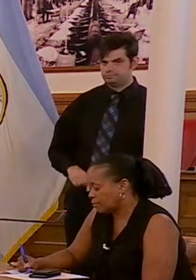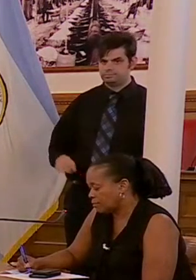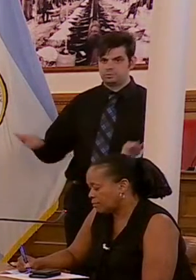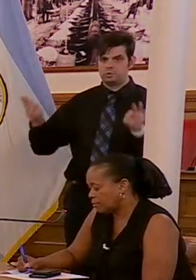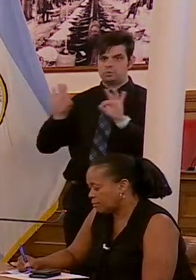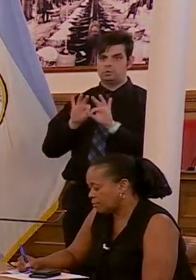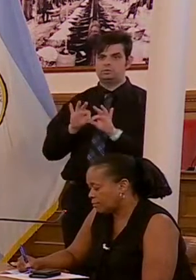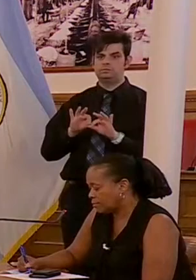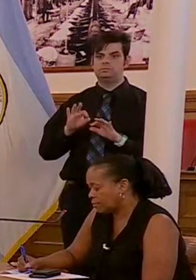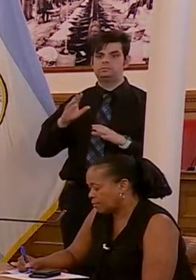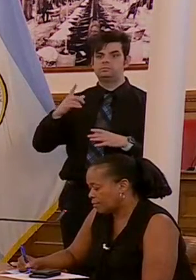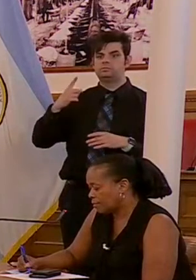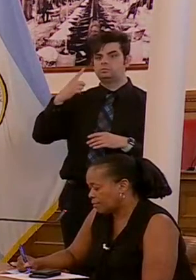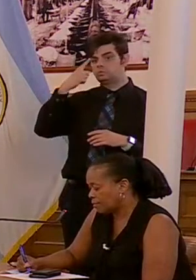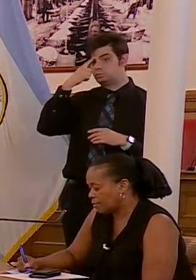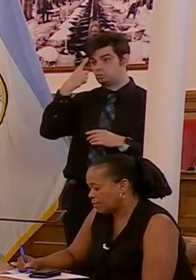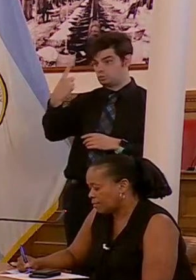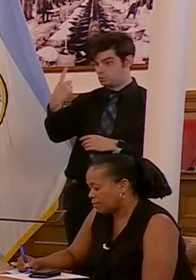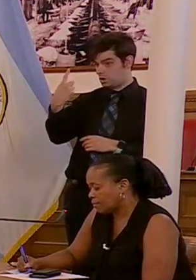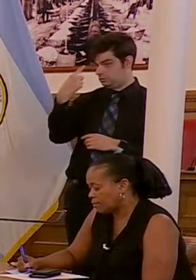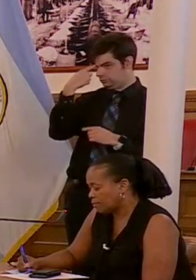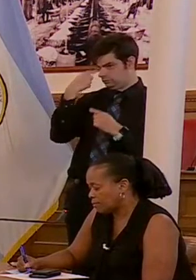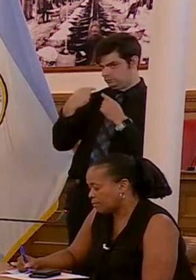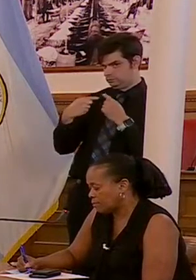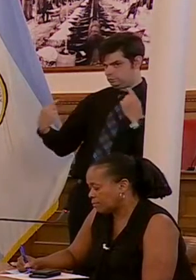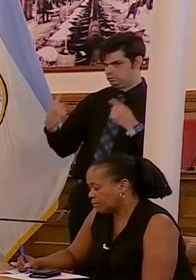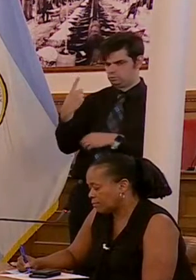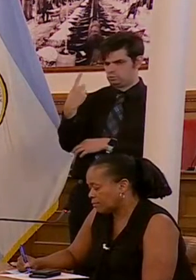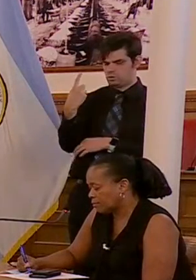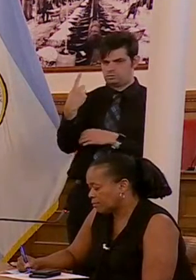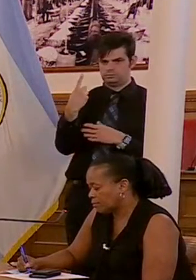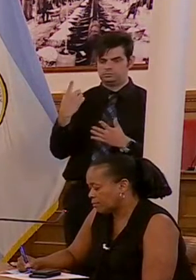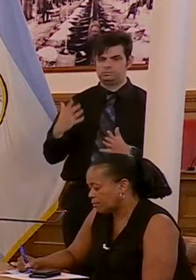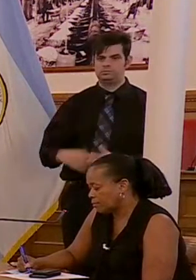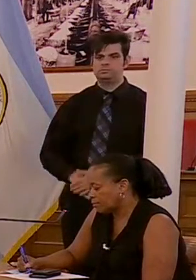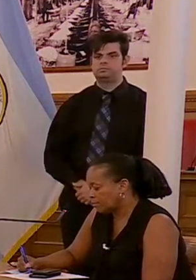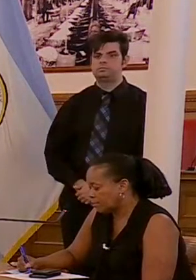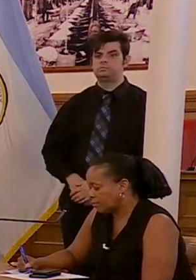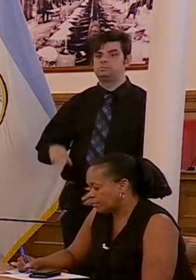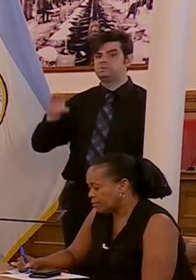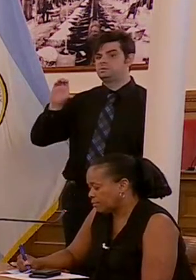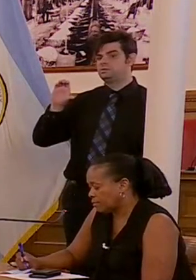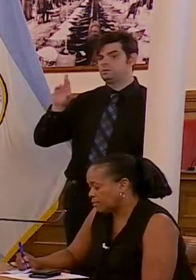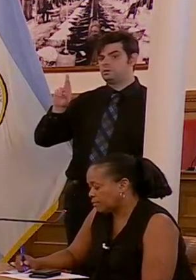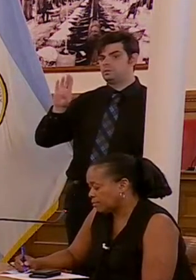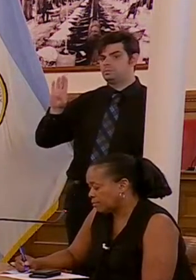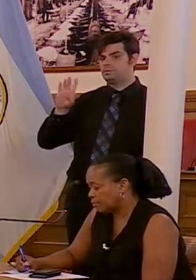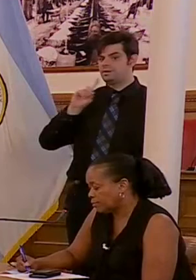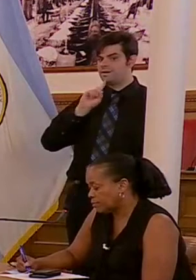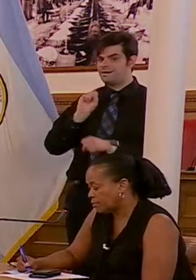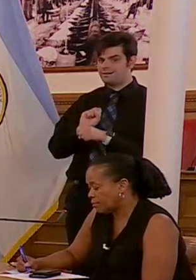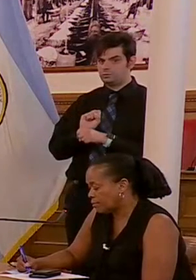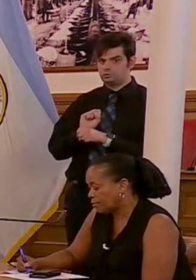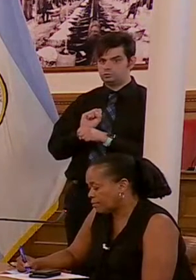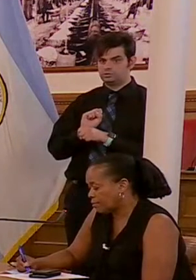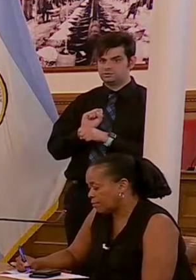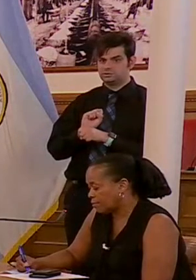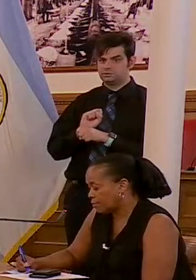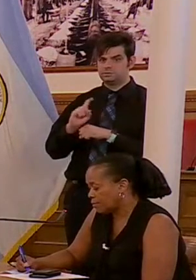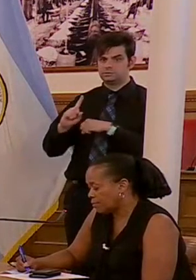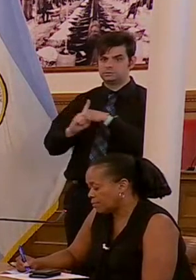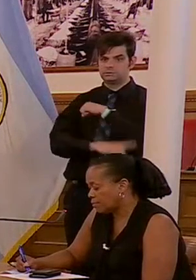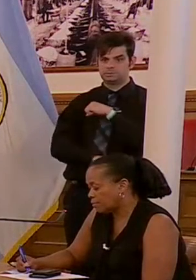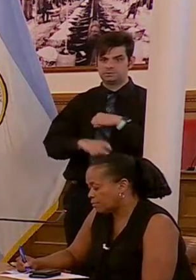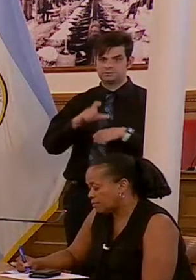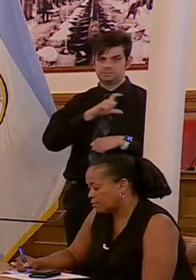ability for the CRB to actually implement discipline on police officers. The purpose of the CRB is to ensure, to